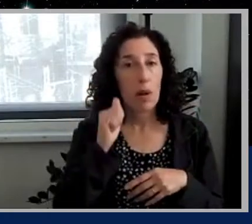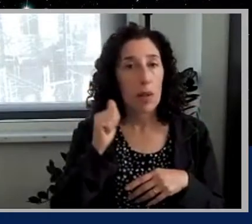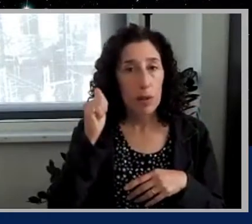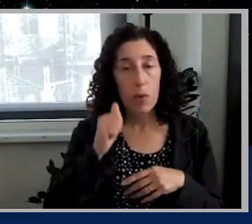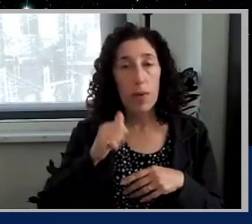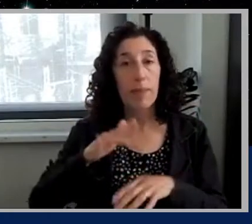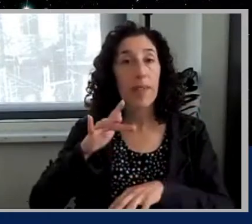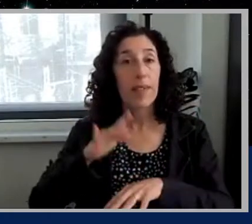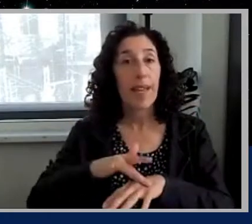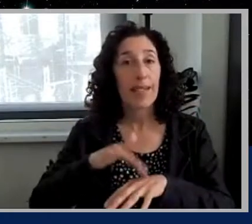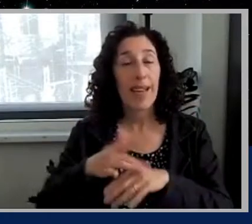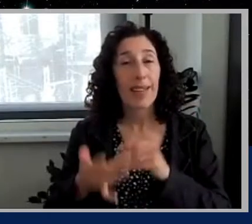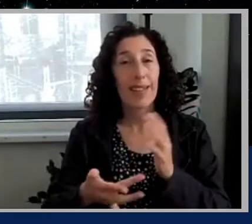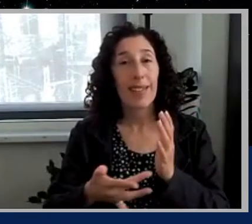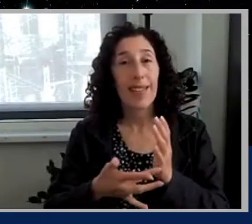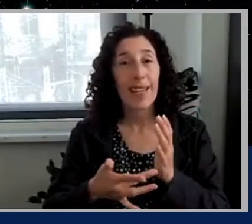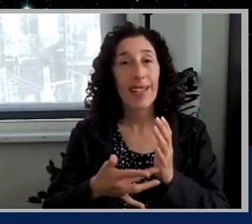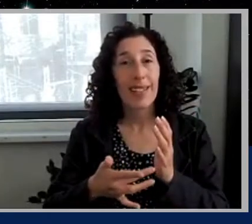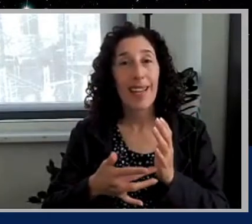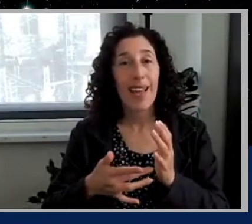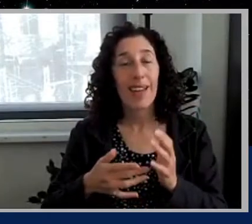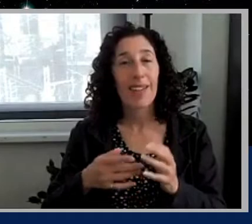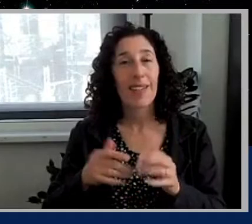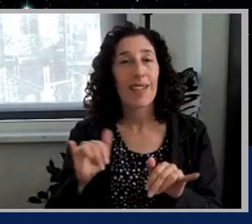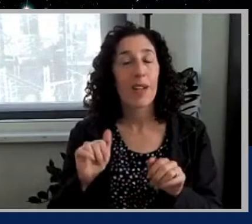from my stash to make a demonstration.